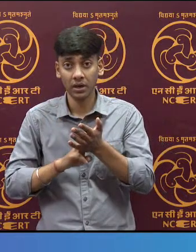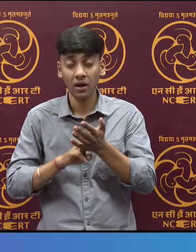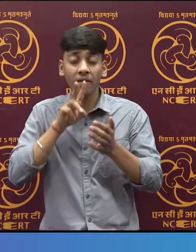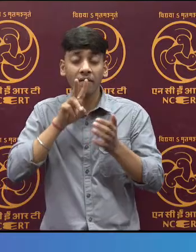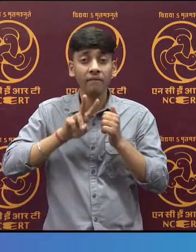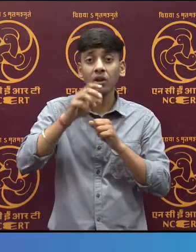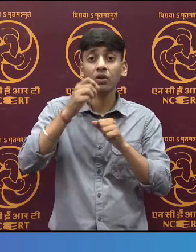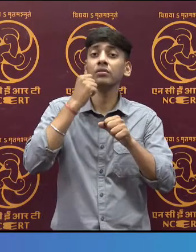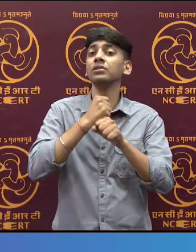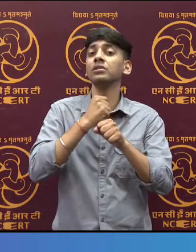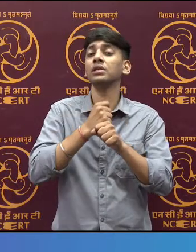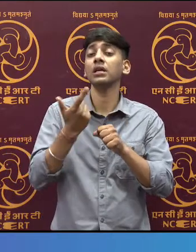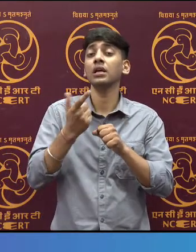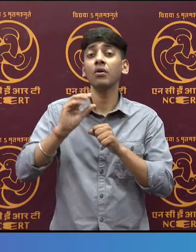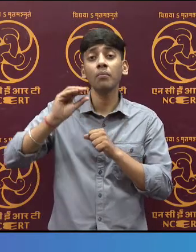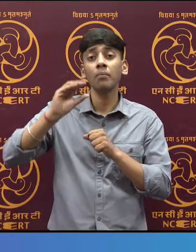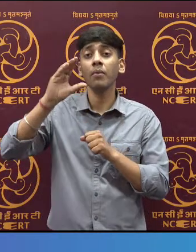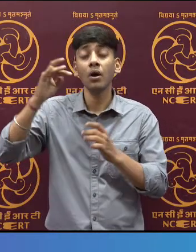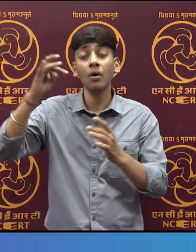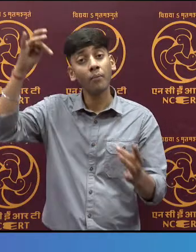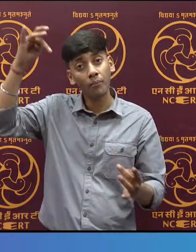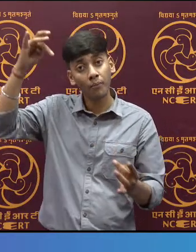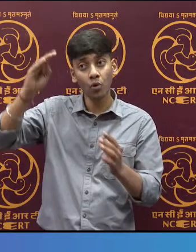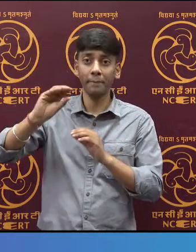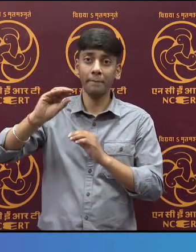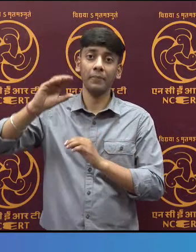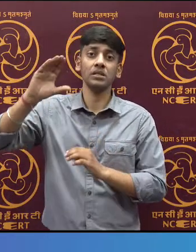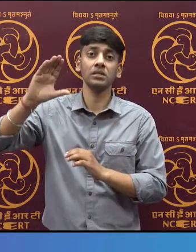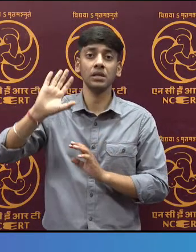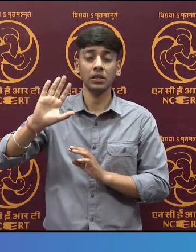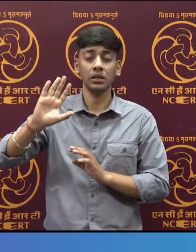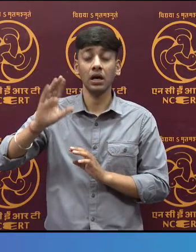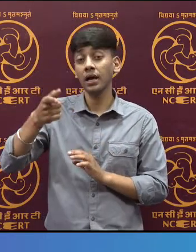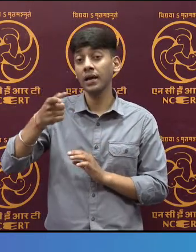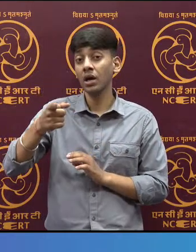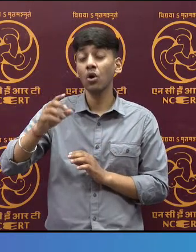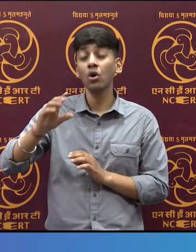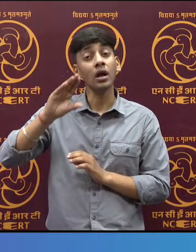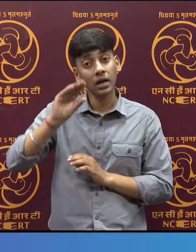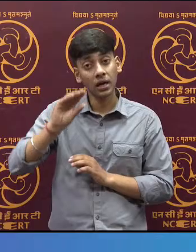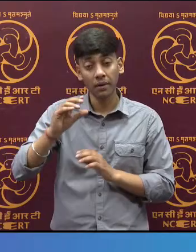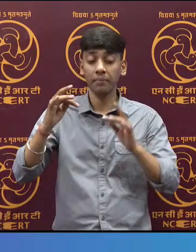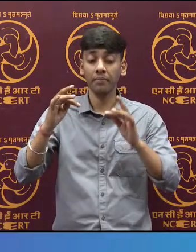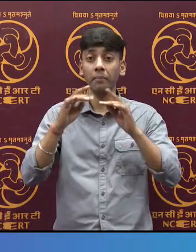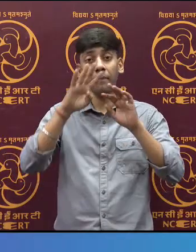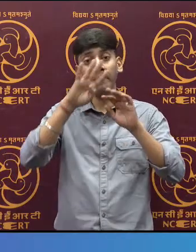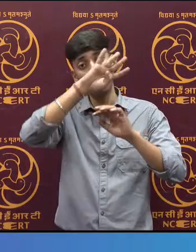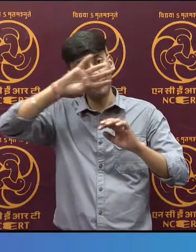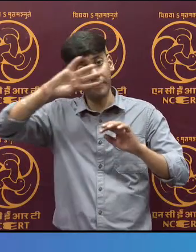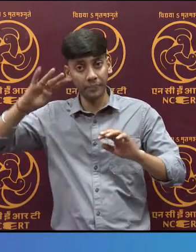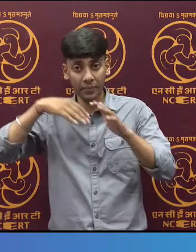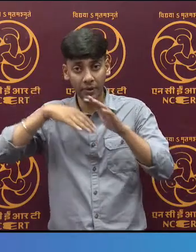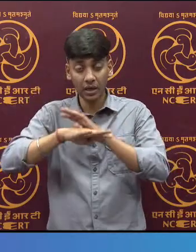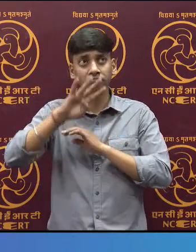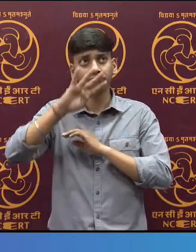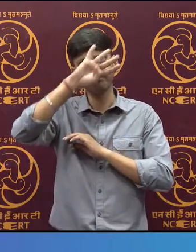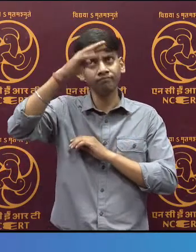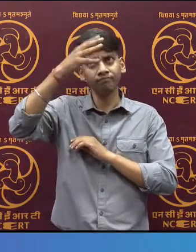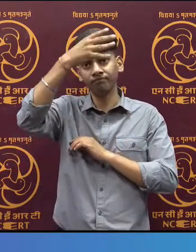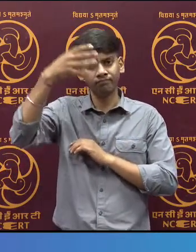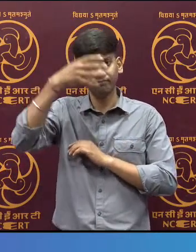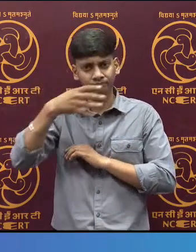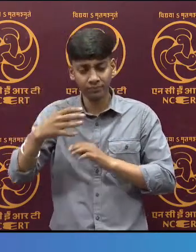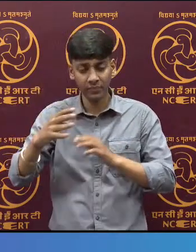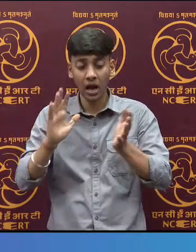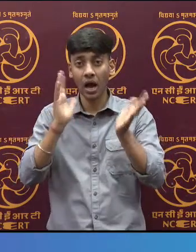G will be greater at the pole and lesser at the equator. So, ma'am, are we also going to calculate the value of small g